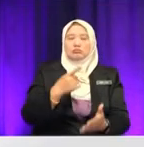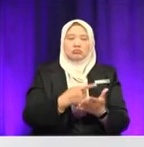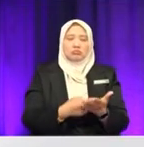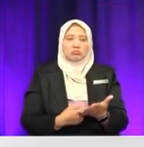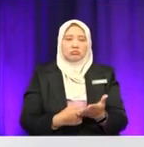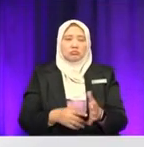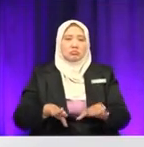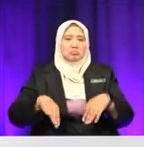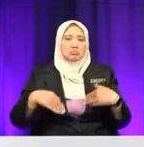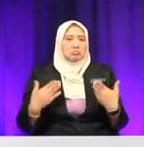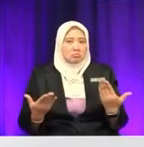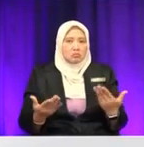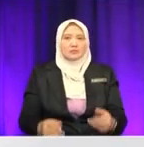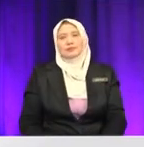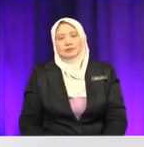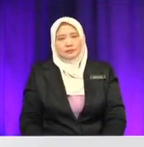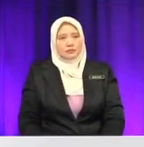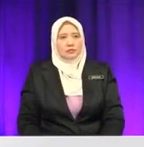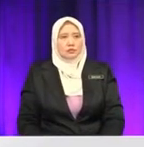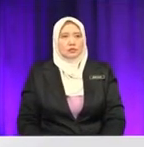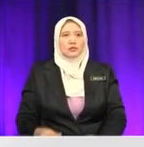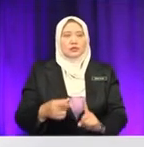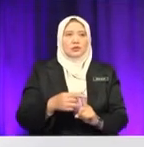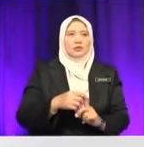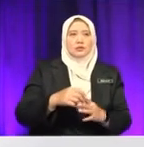why. What? So what is your question, Aiman?